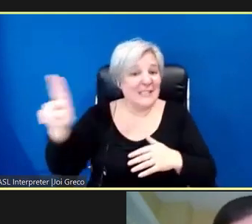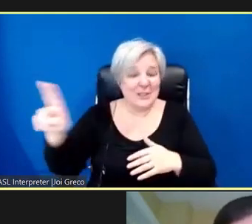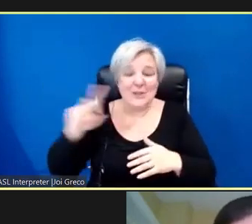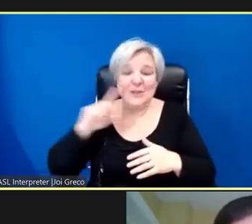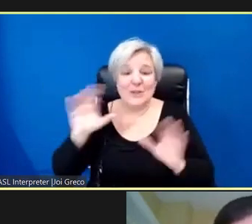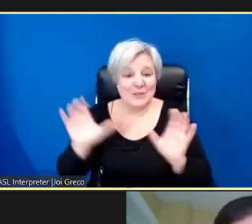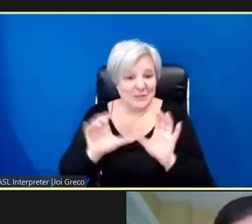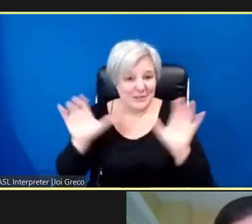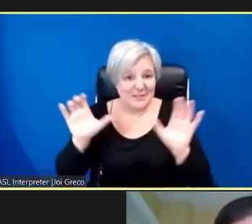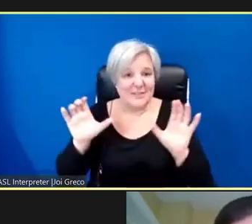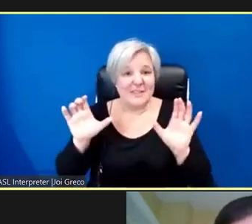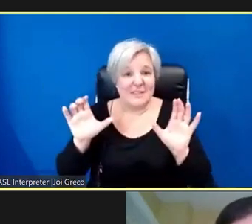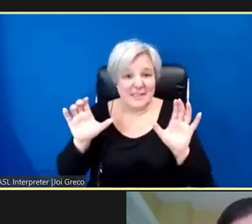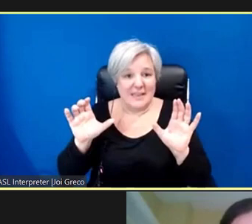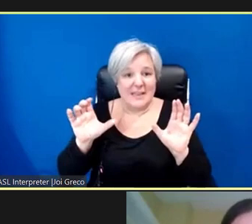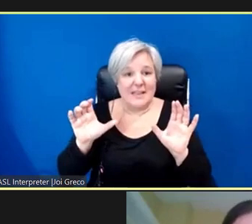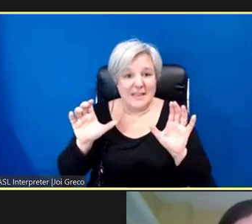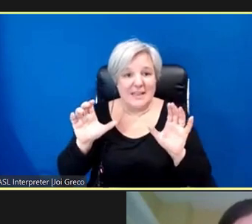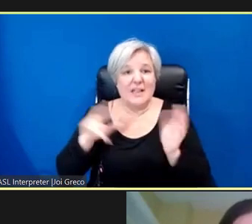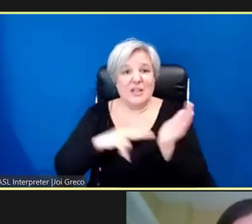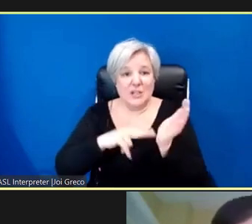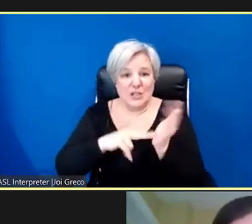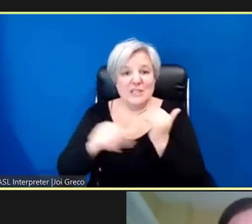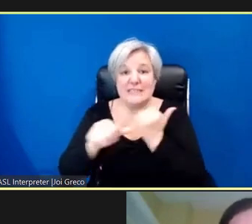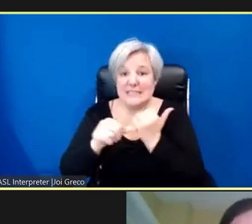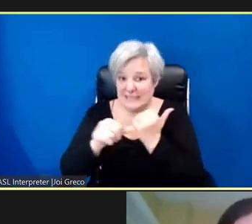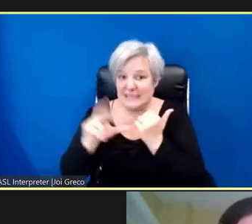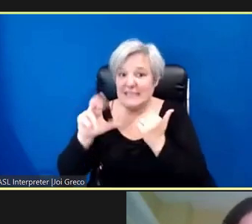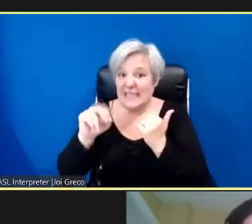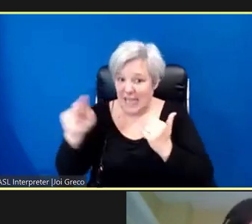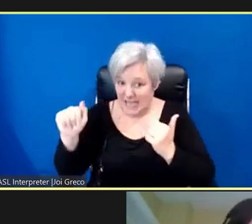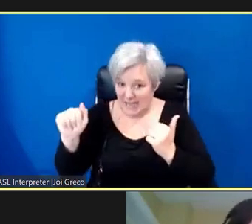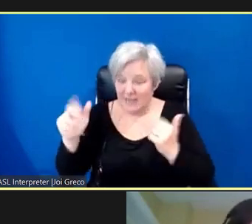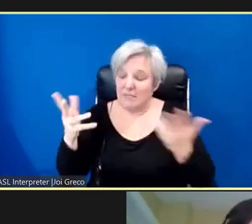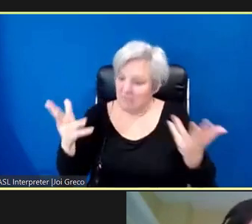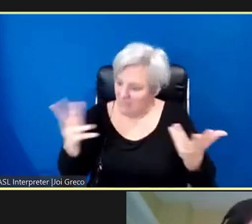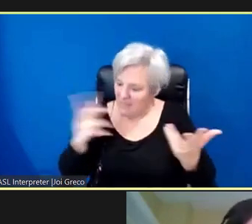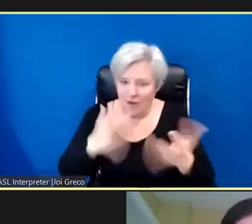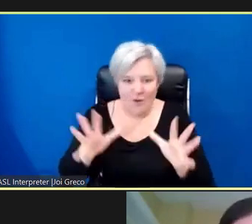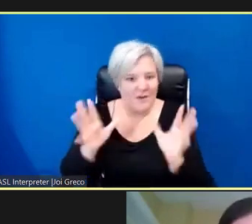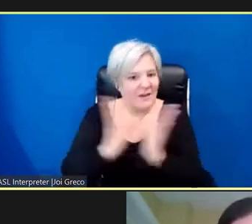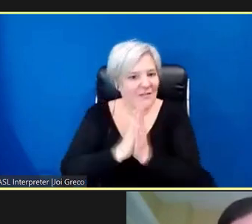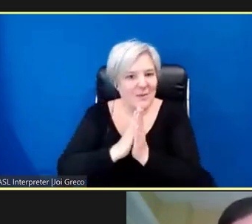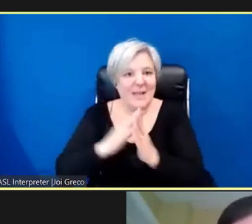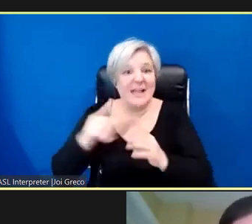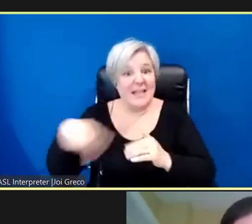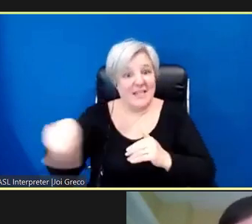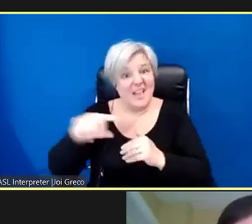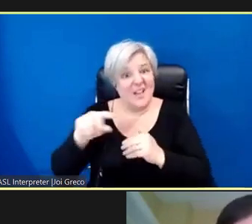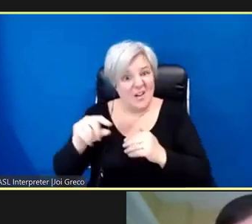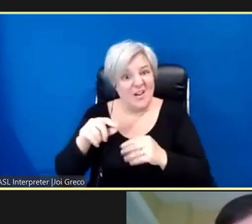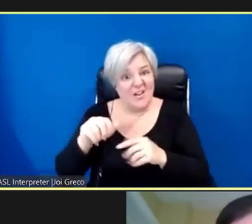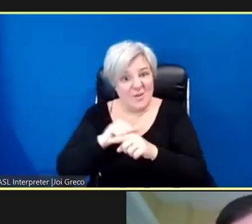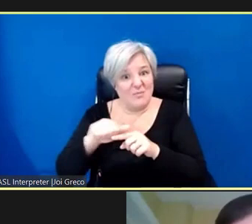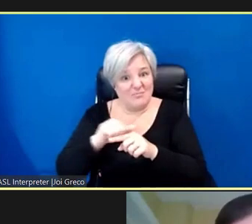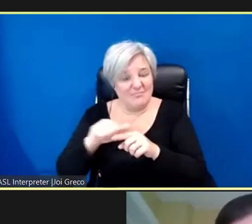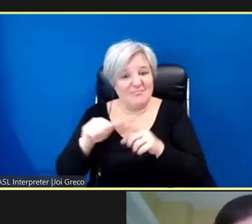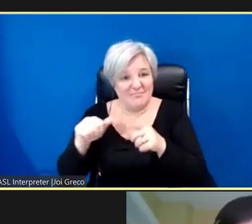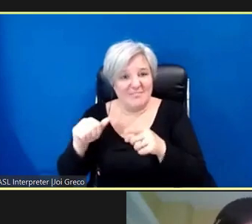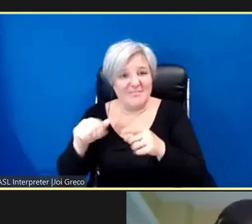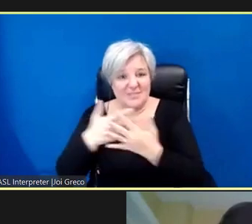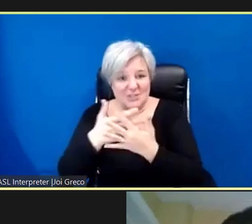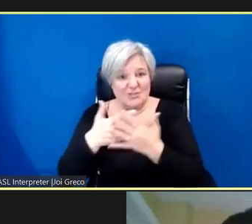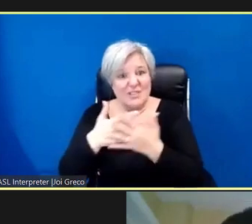for certified nurse assistants, CNAs. CNAs are the primary